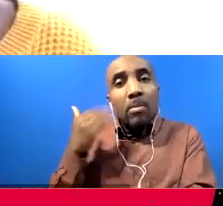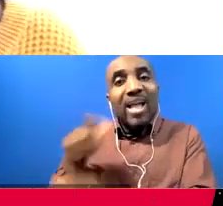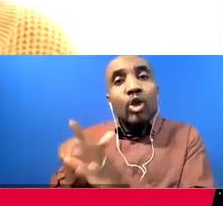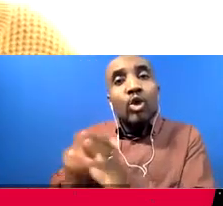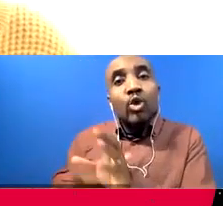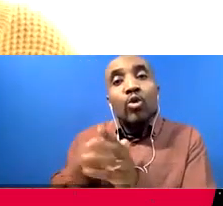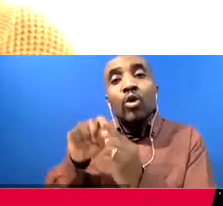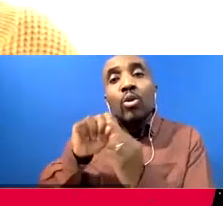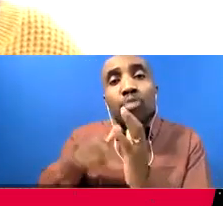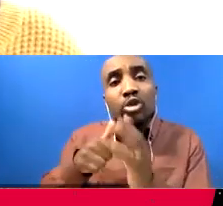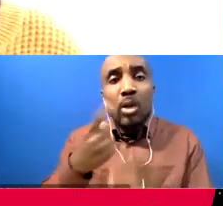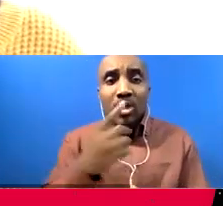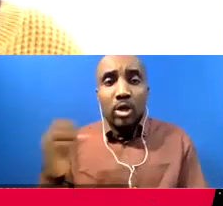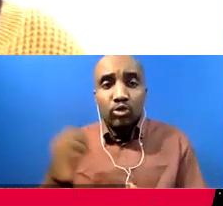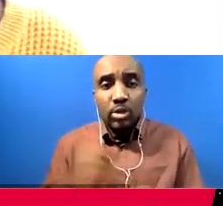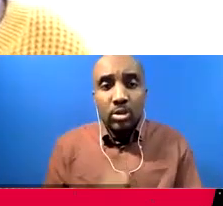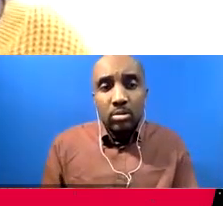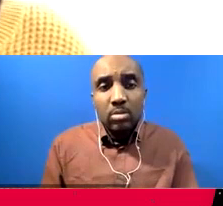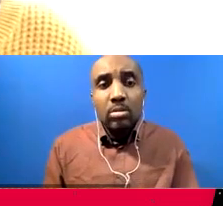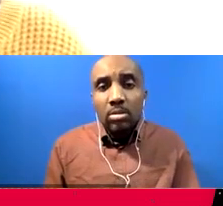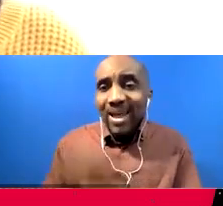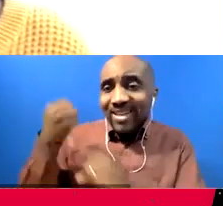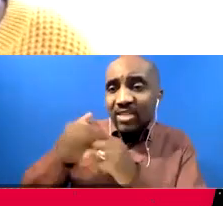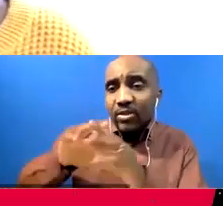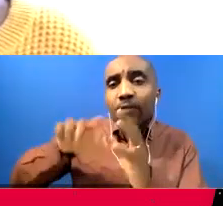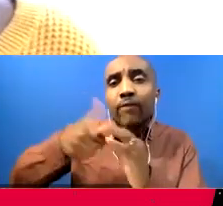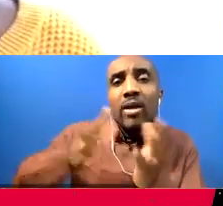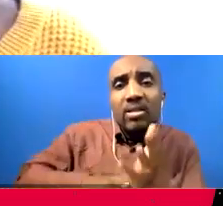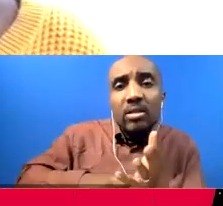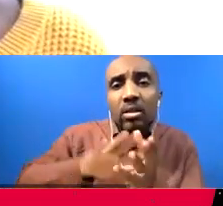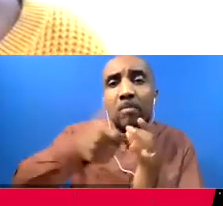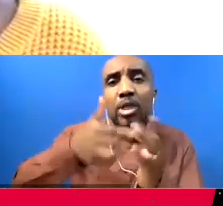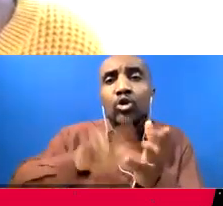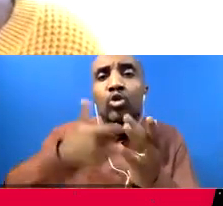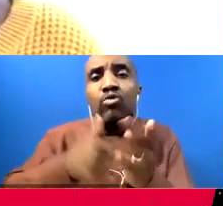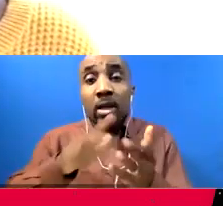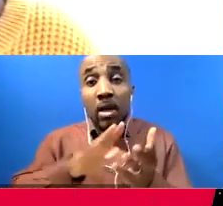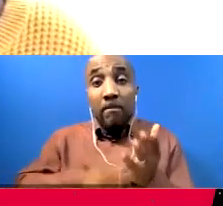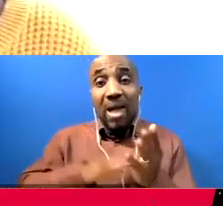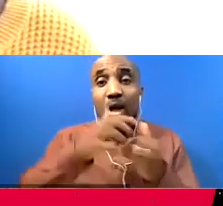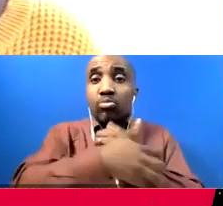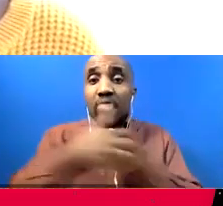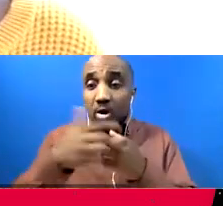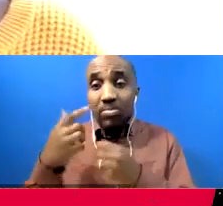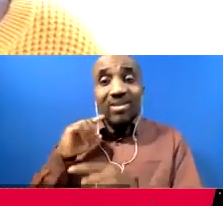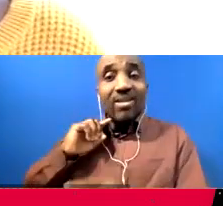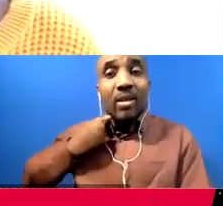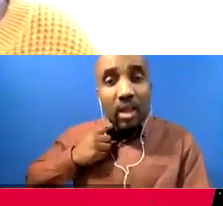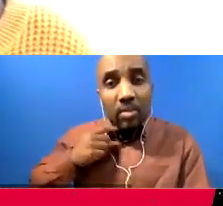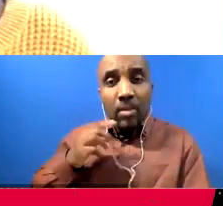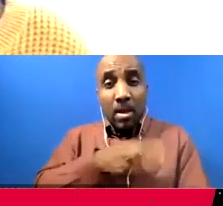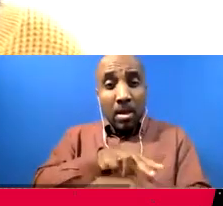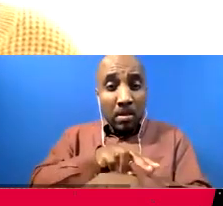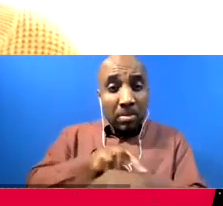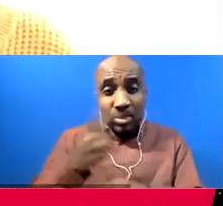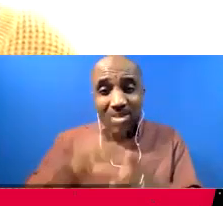the Black Youth Project, 100, and activists from Ferguson, Missouri, where Mike Brown was murdered by the police a year before. And Black